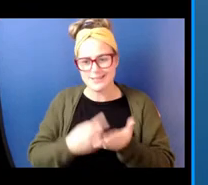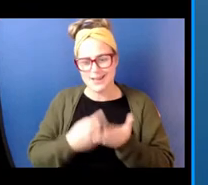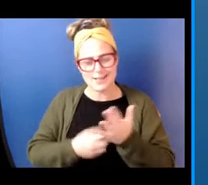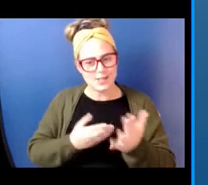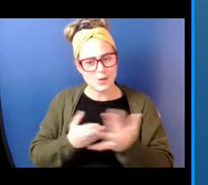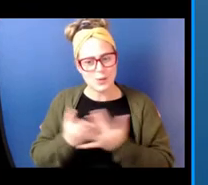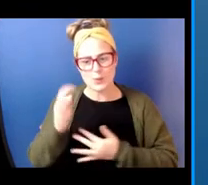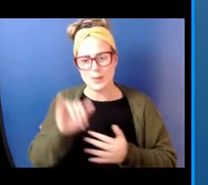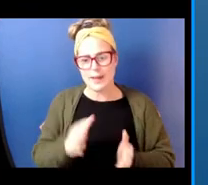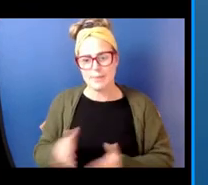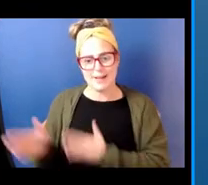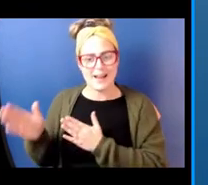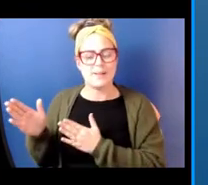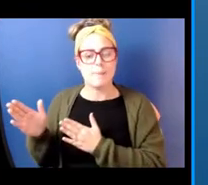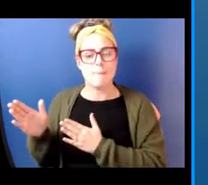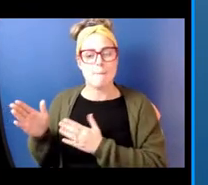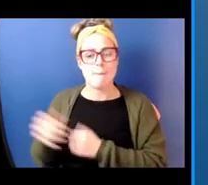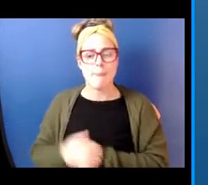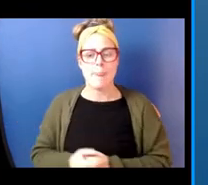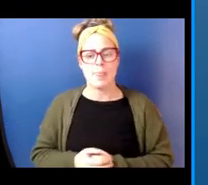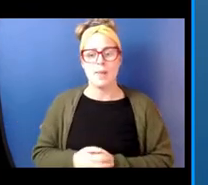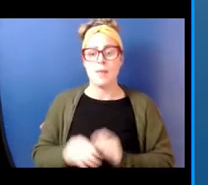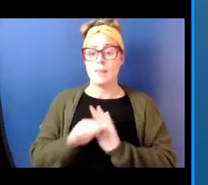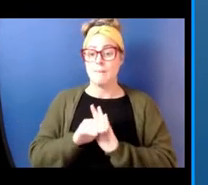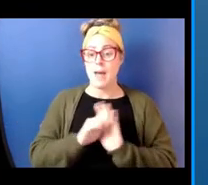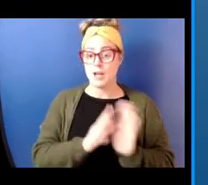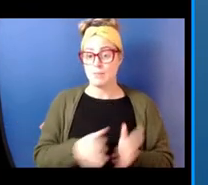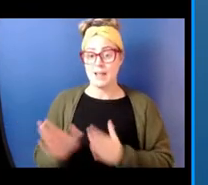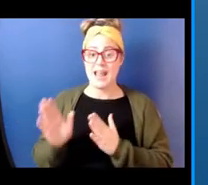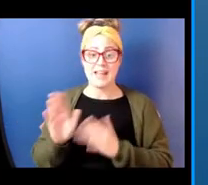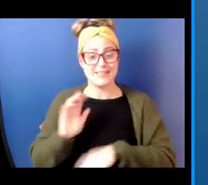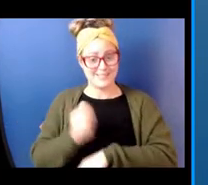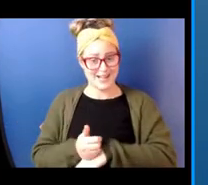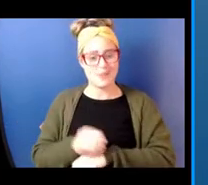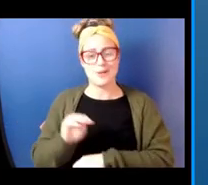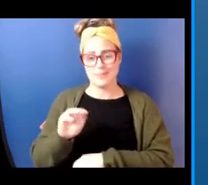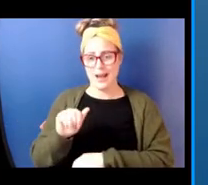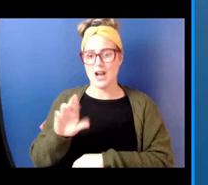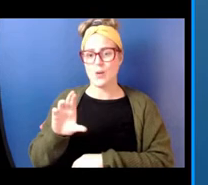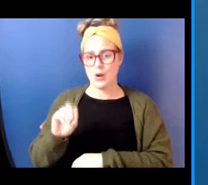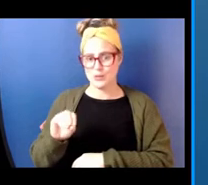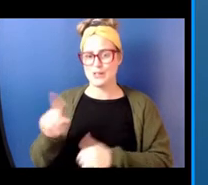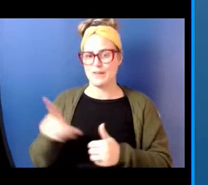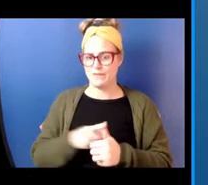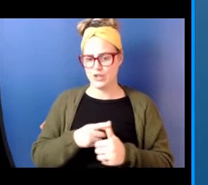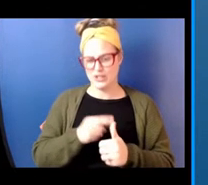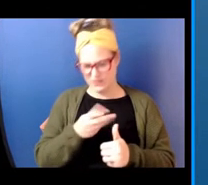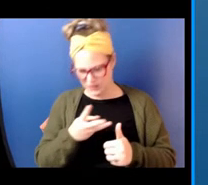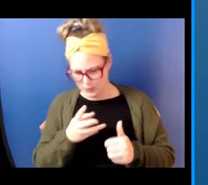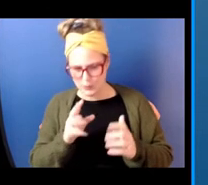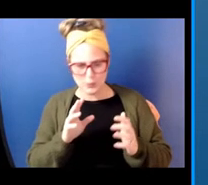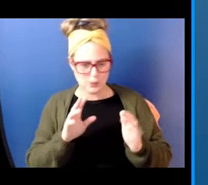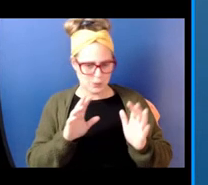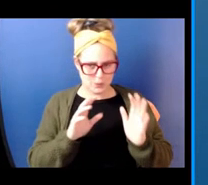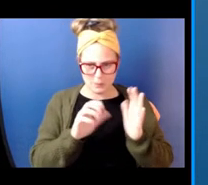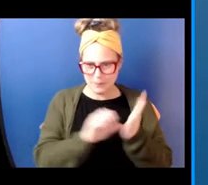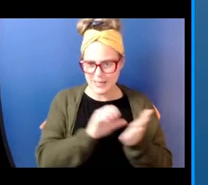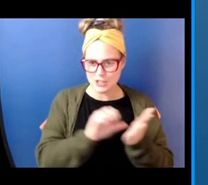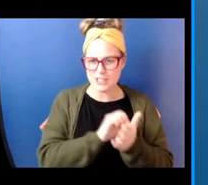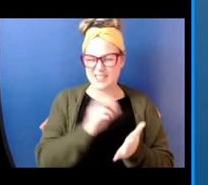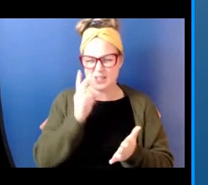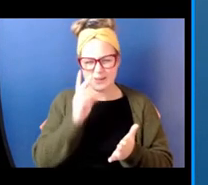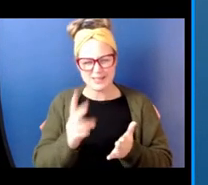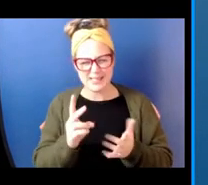The Motto plan is set up with some macros in the first couple of pages that makes it easy for certain